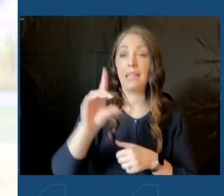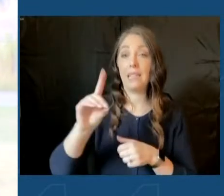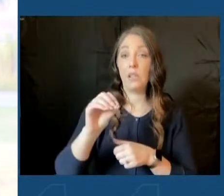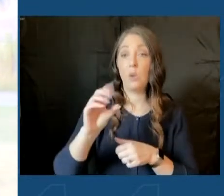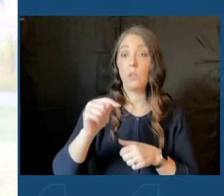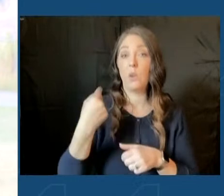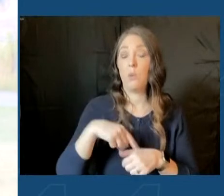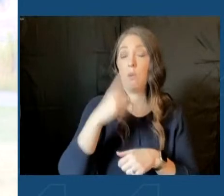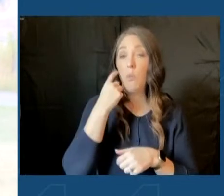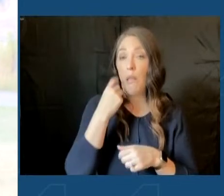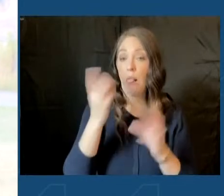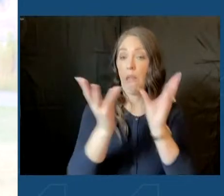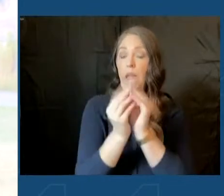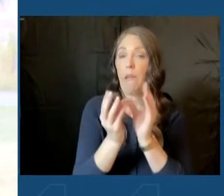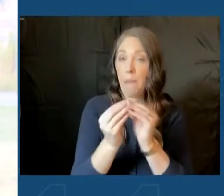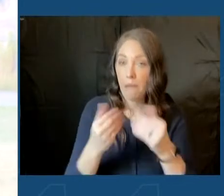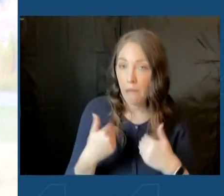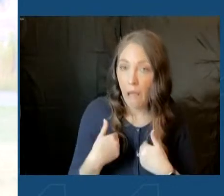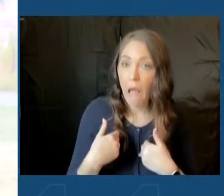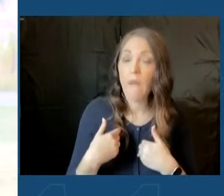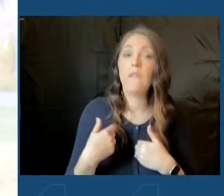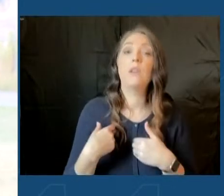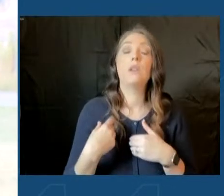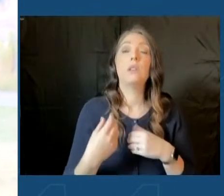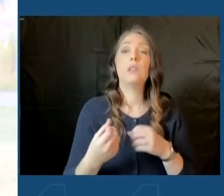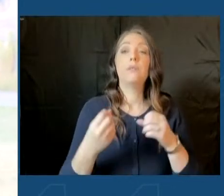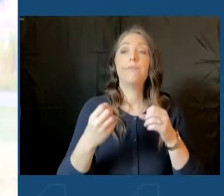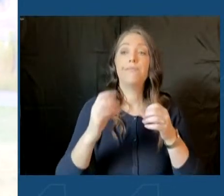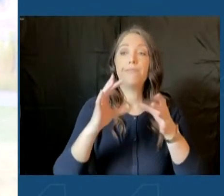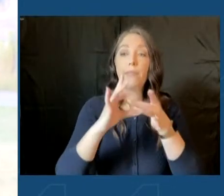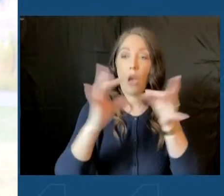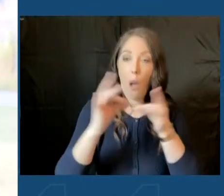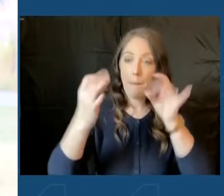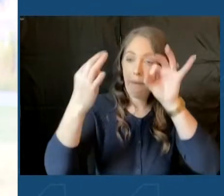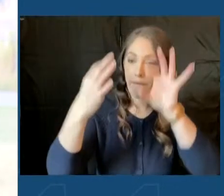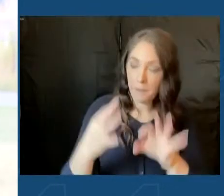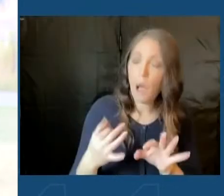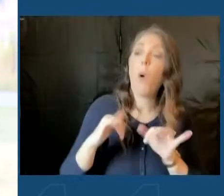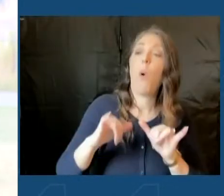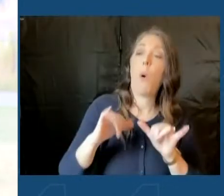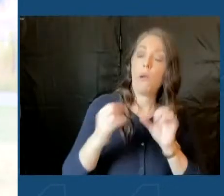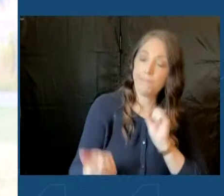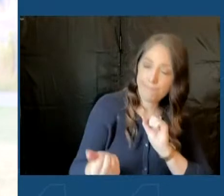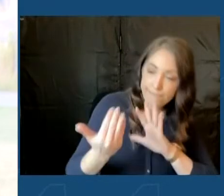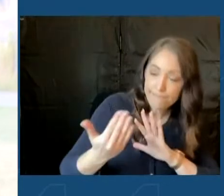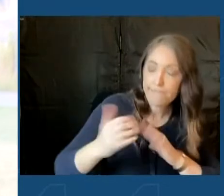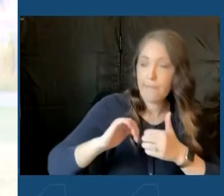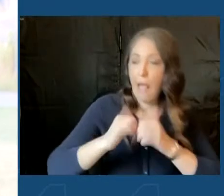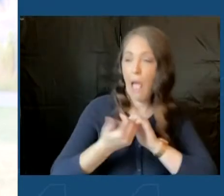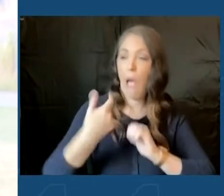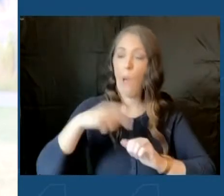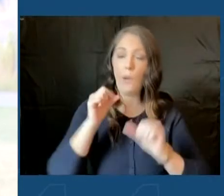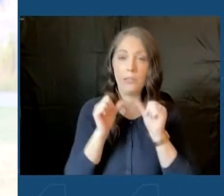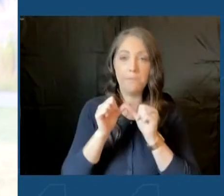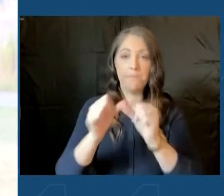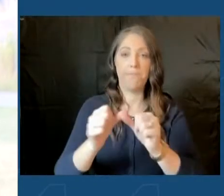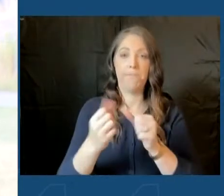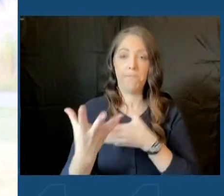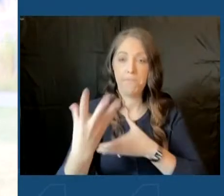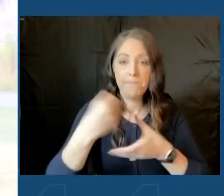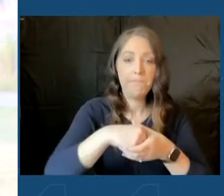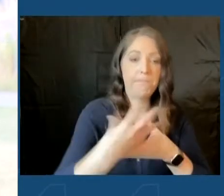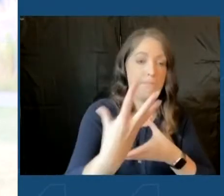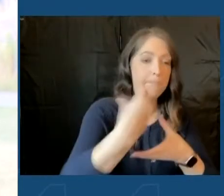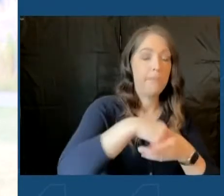really hard to address the comments that we received, but also looking at how we can continue to sustain our engagement with the community